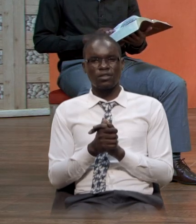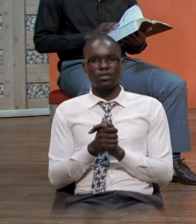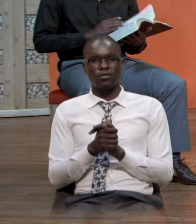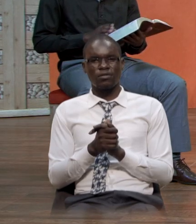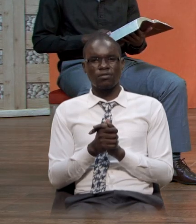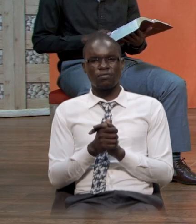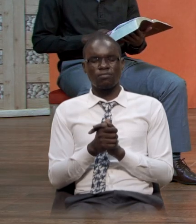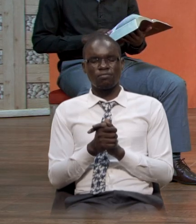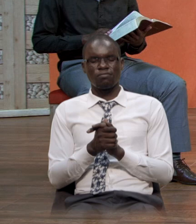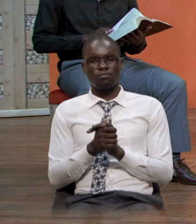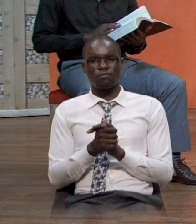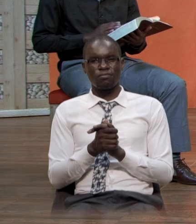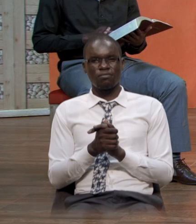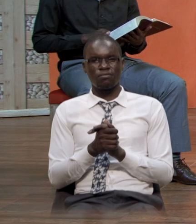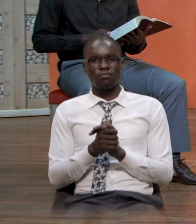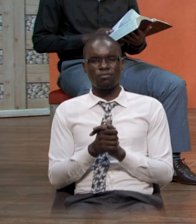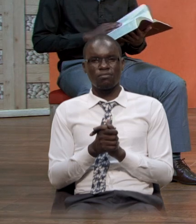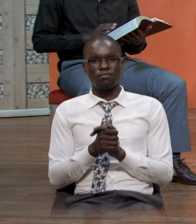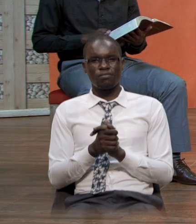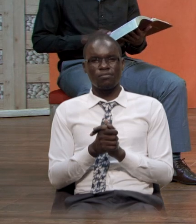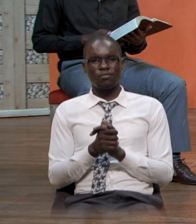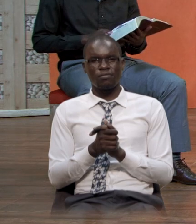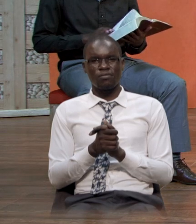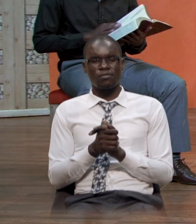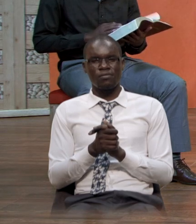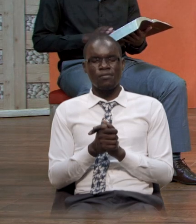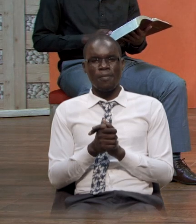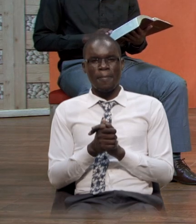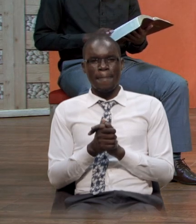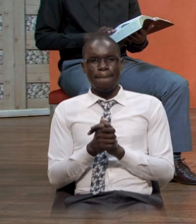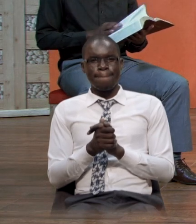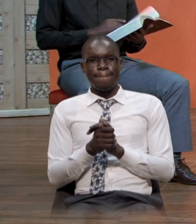Goliath. Yeah. Or should I say Goliath? Yeah. So that makes sense.